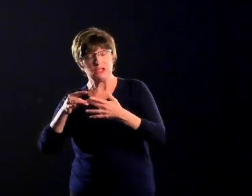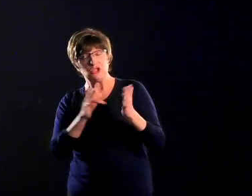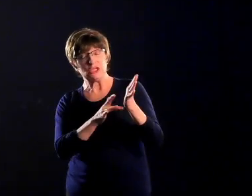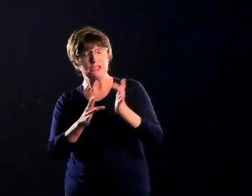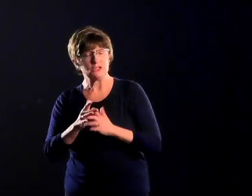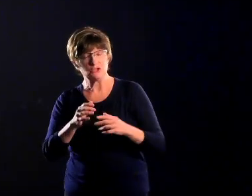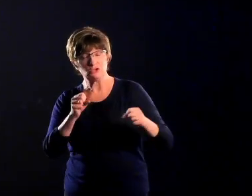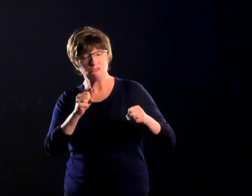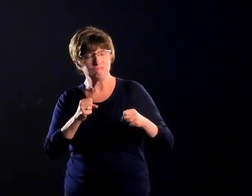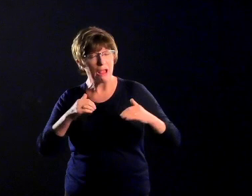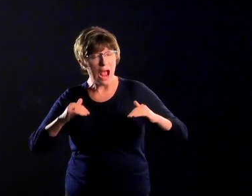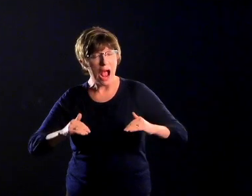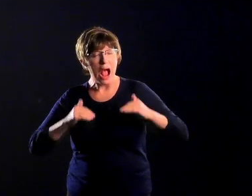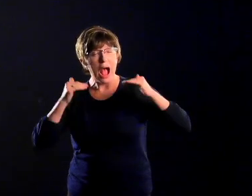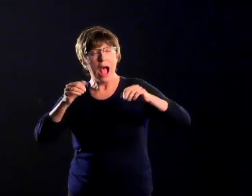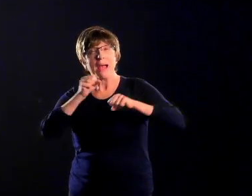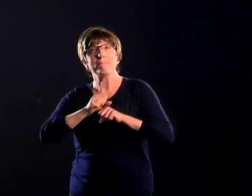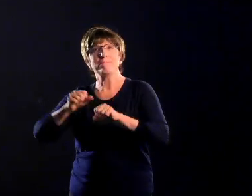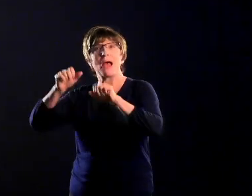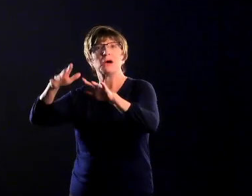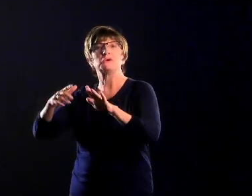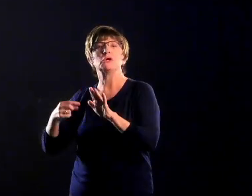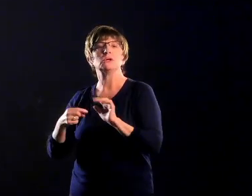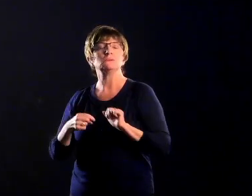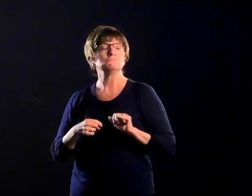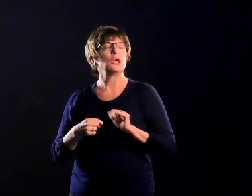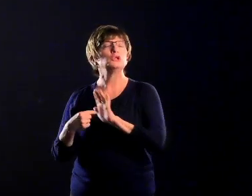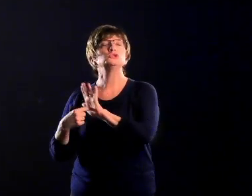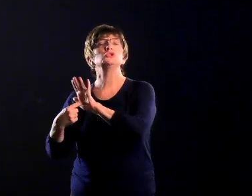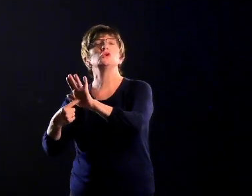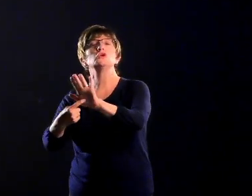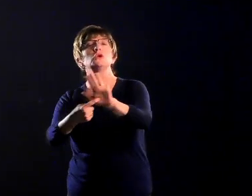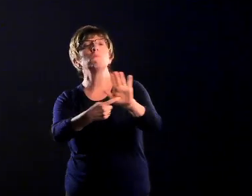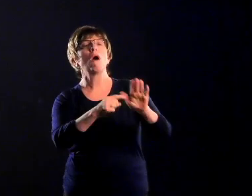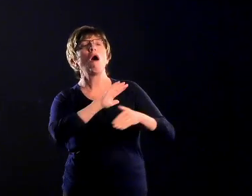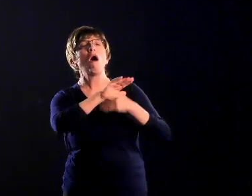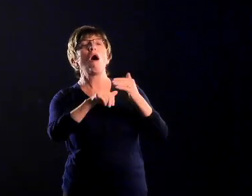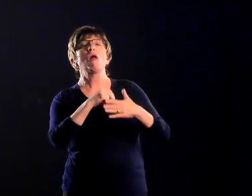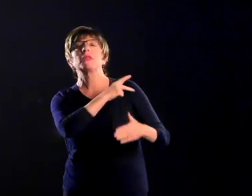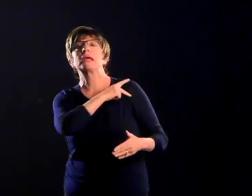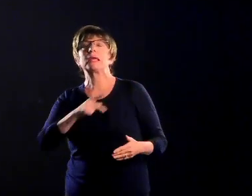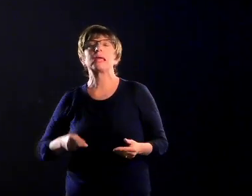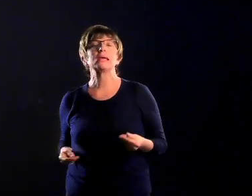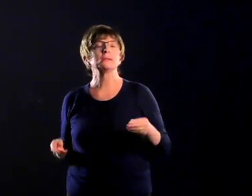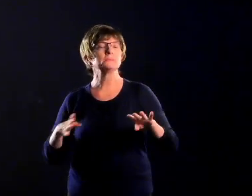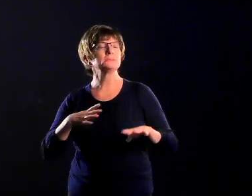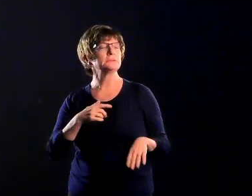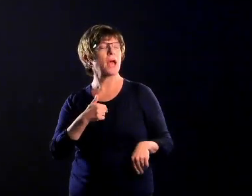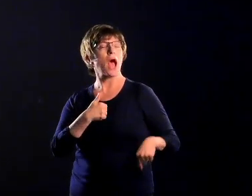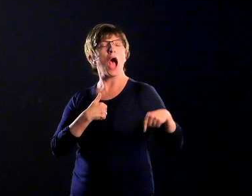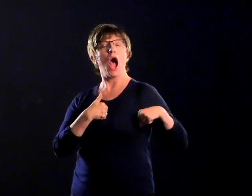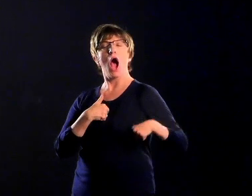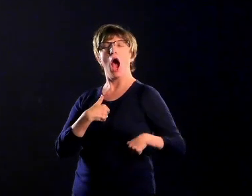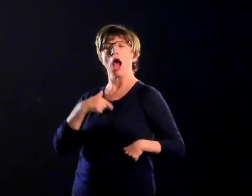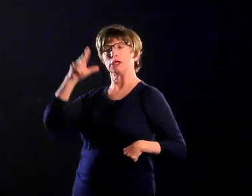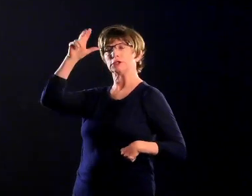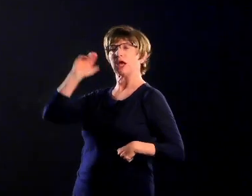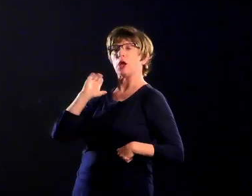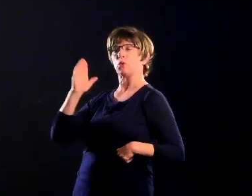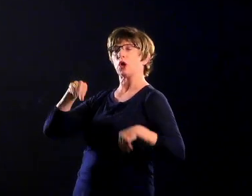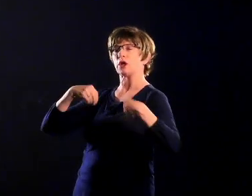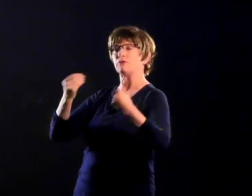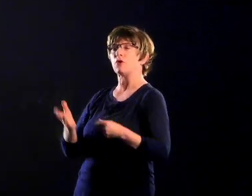of the world and their splendor. All this I will give you, he said, if you will bow down and worship